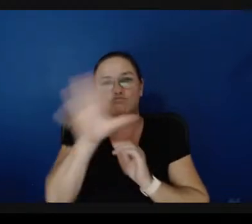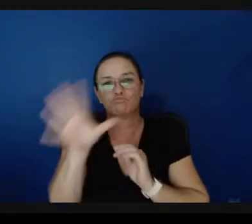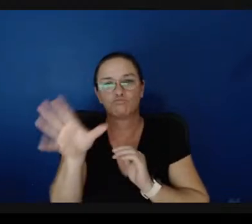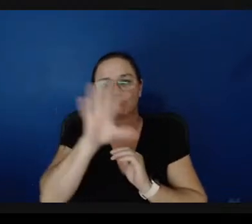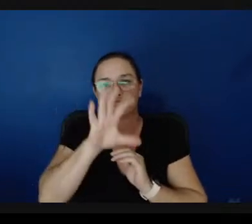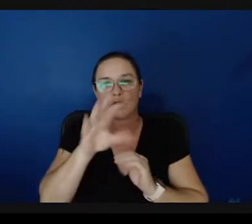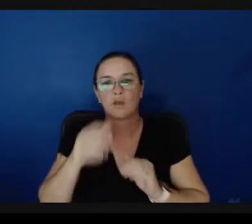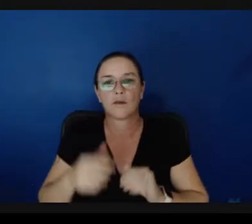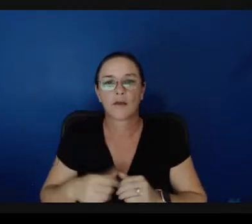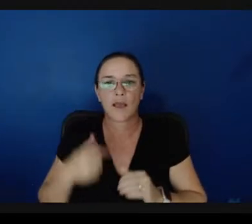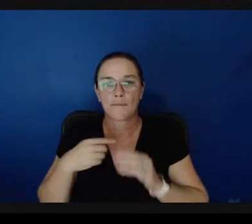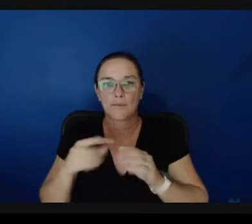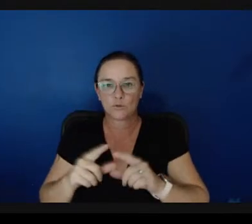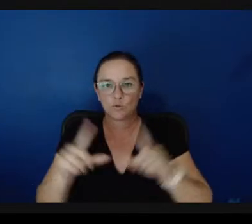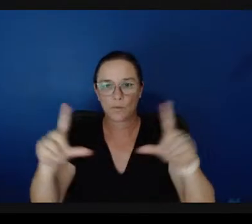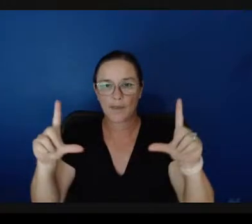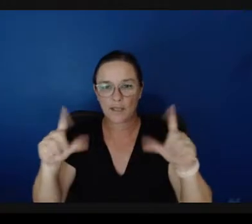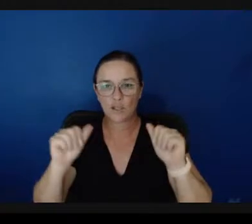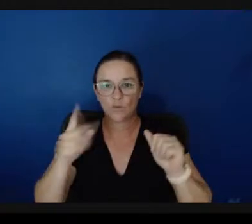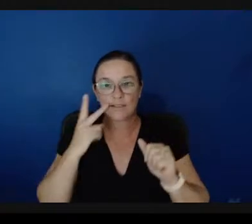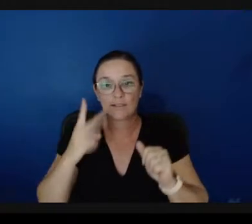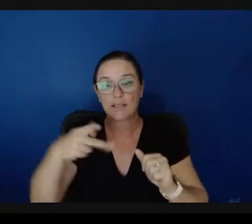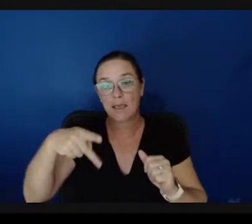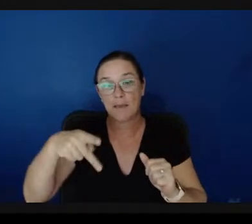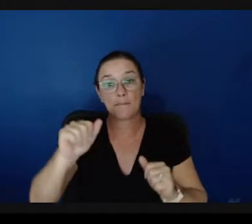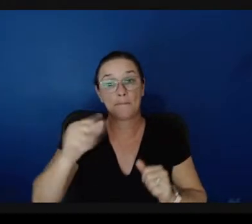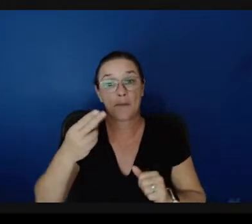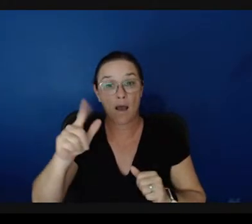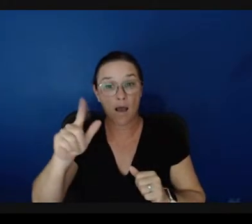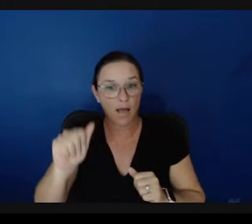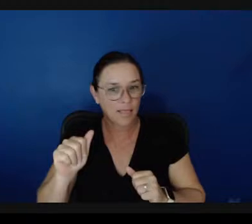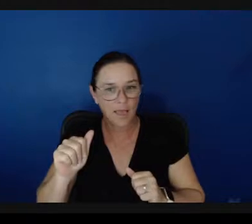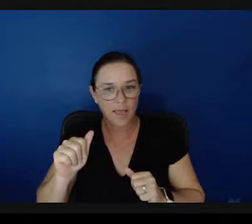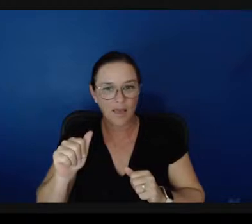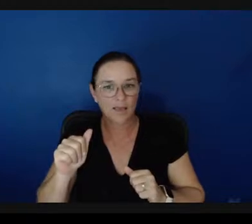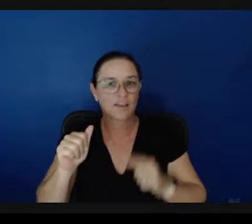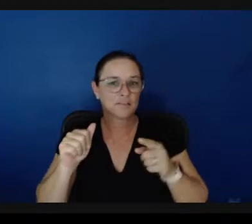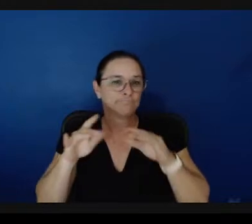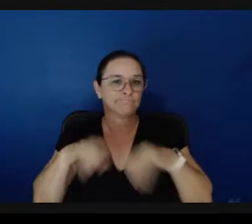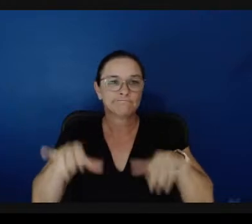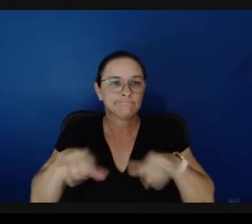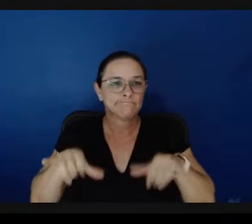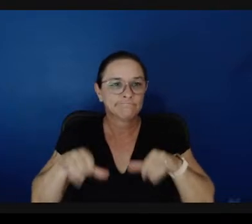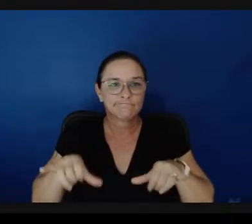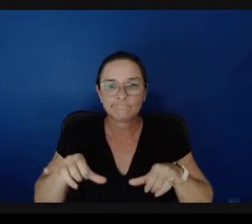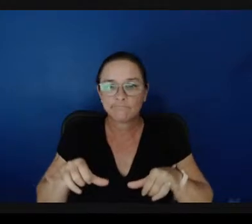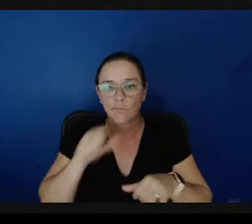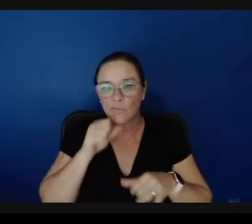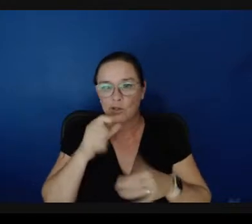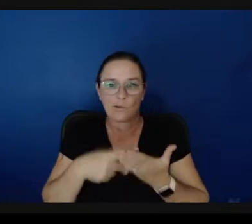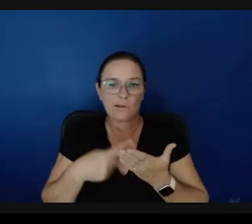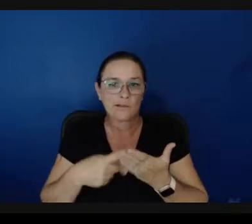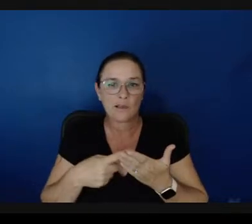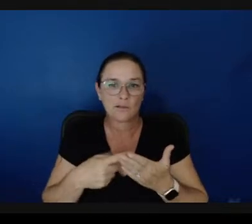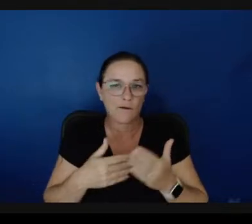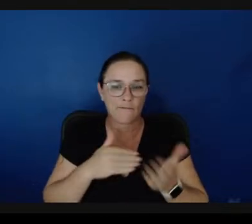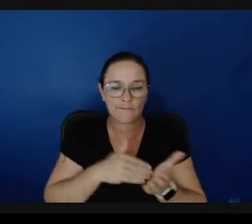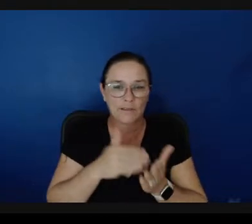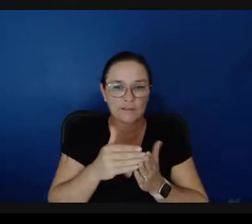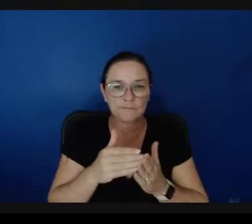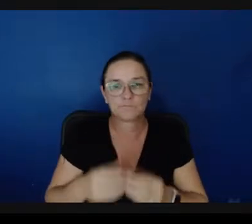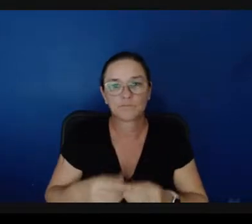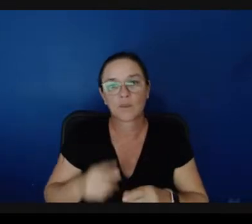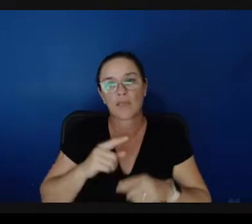here. You see Pahala has been quite active, as is usual. We almost don't talk about it as much anymore. You see a little bit more clearly this zone